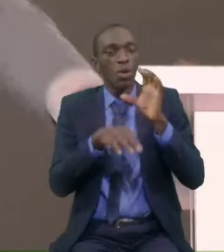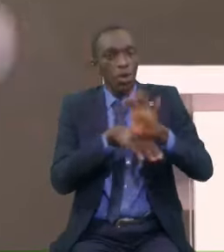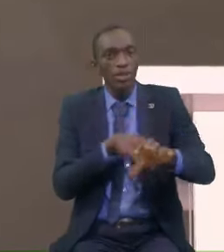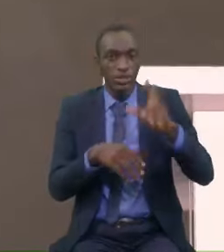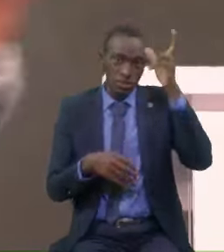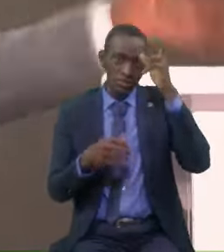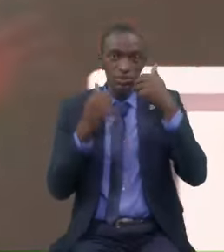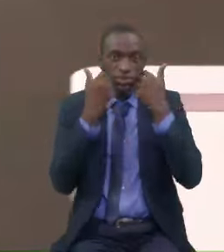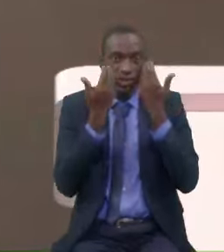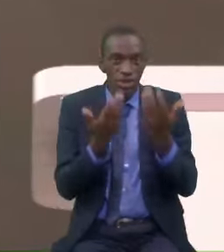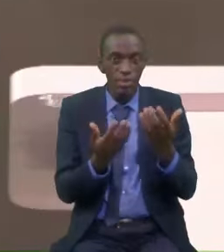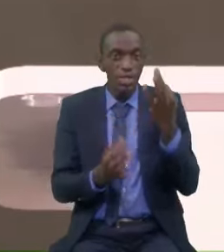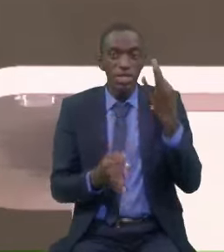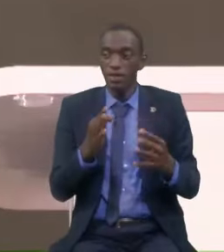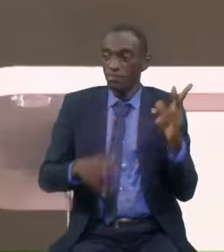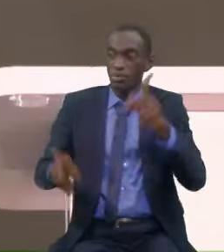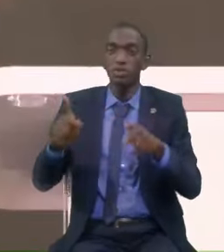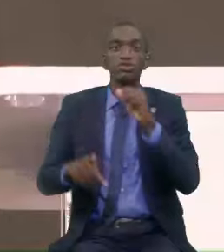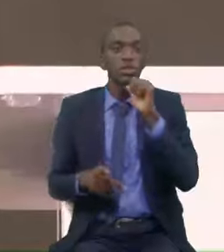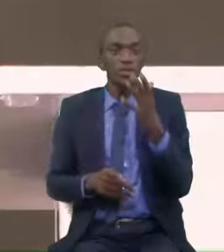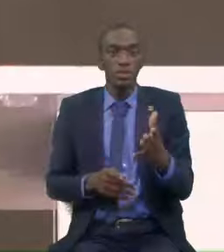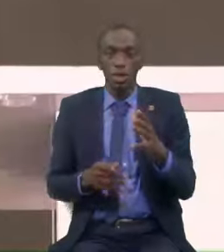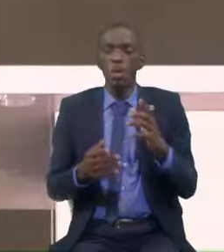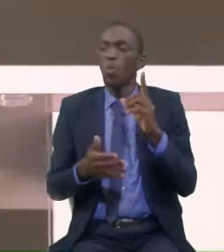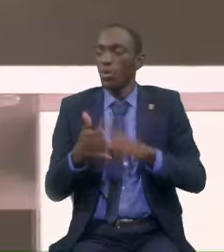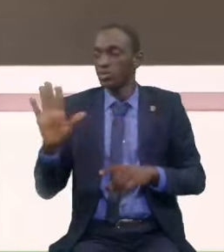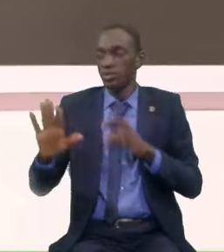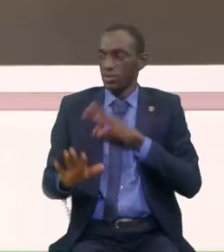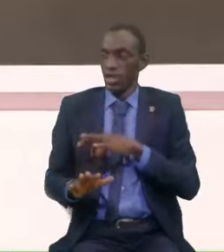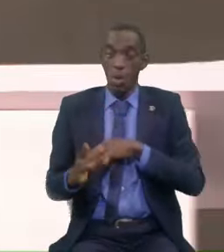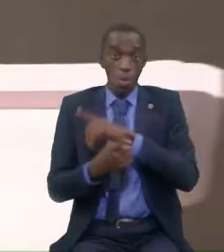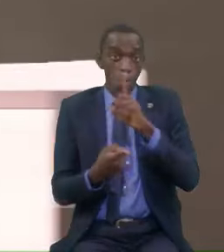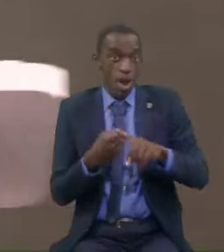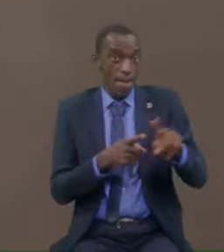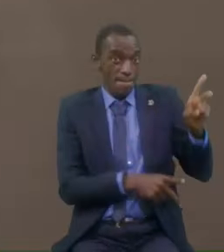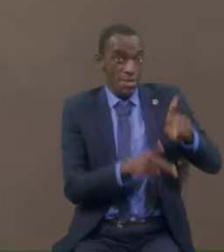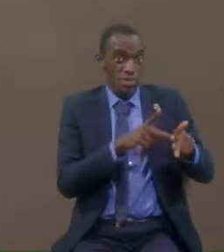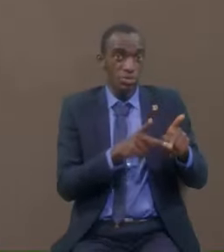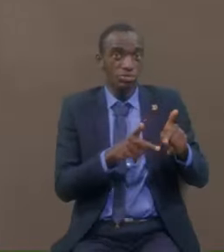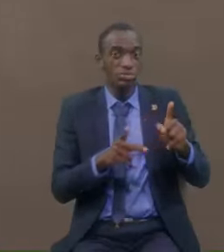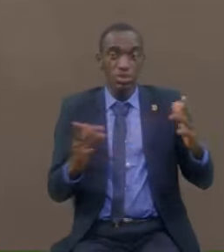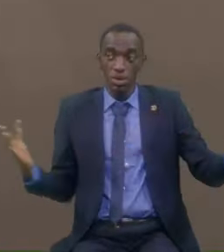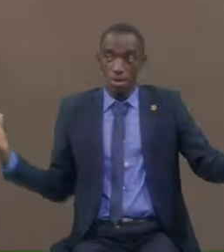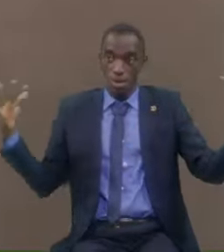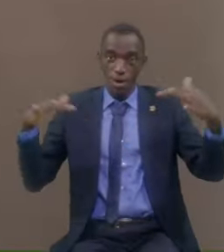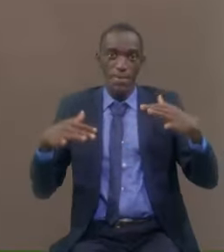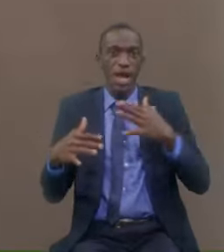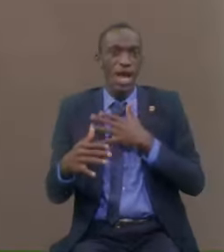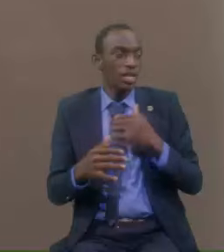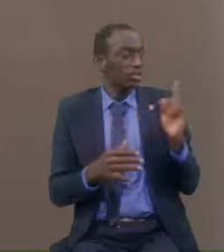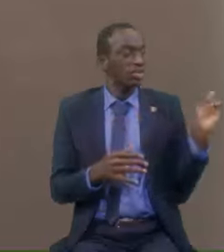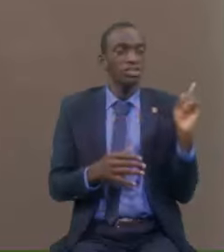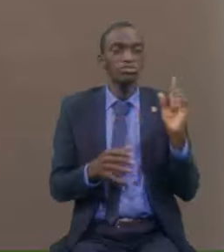gained? But when all the crowd gathered, and that had been done many days, to discern the